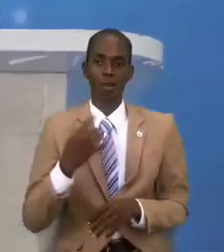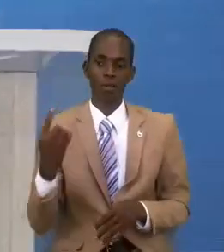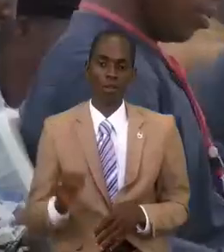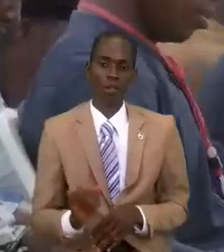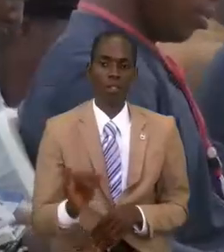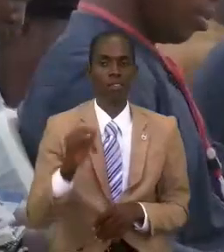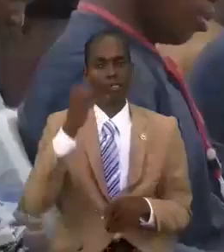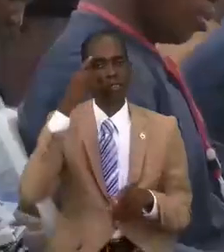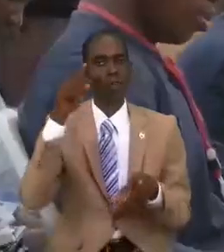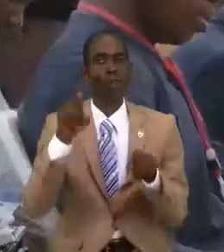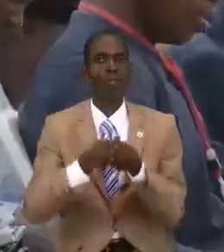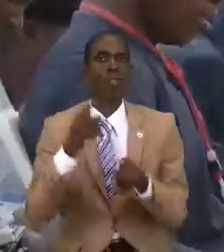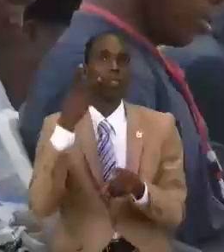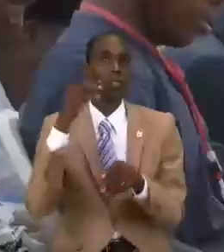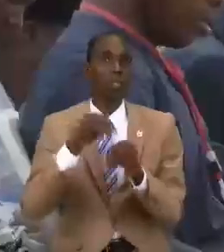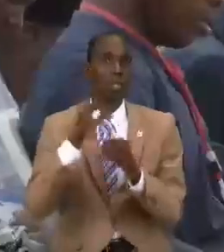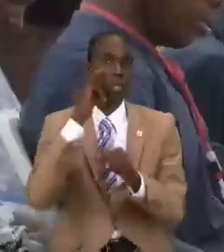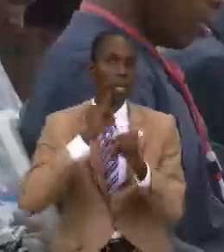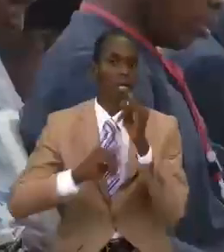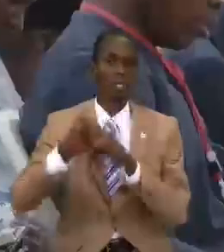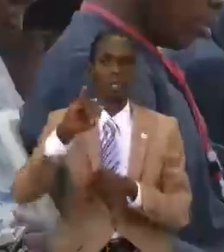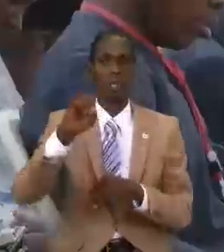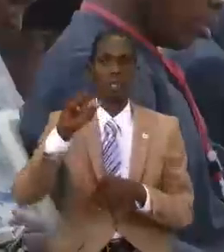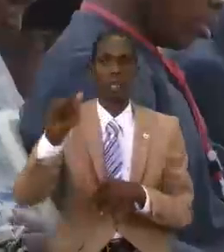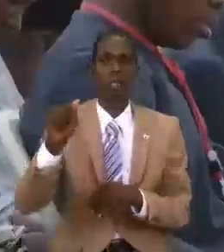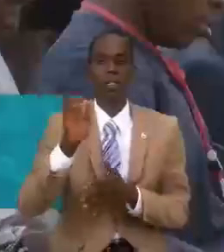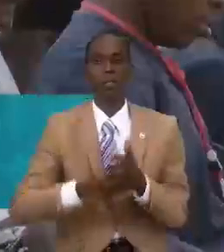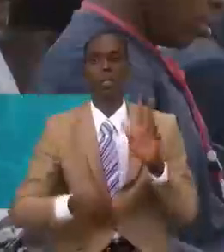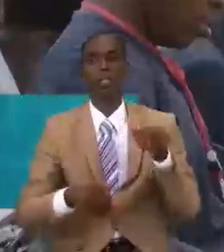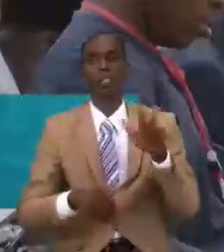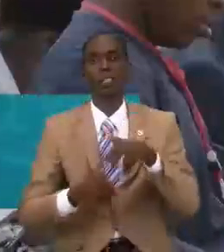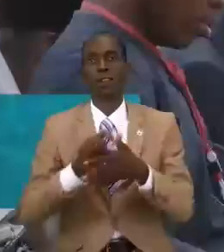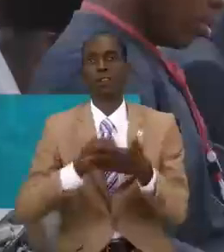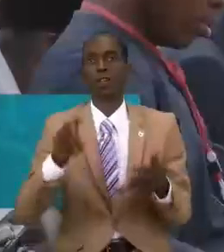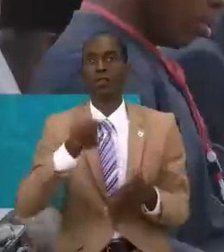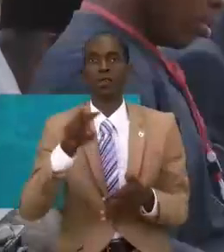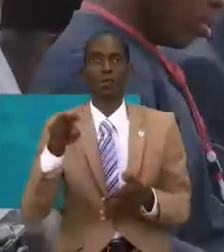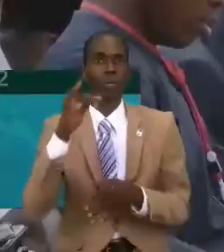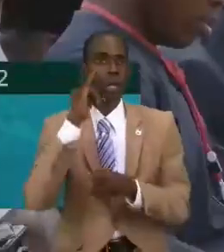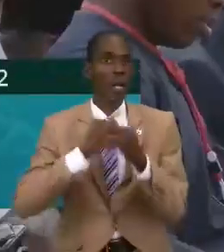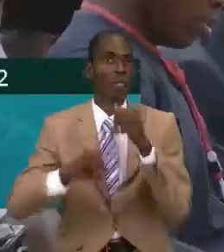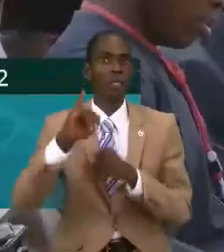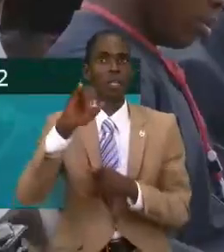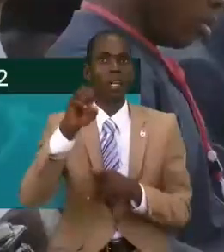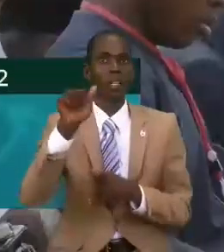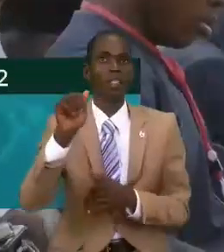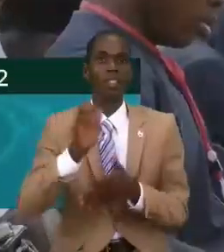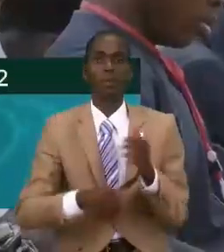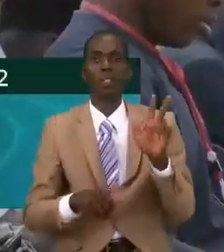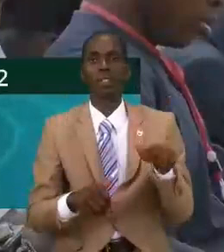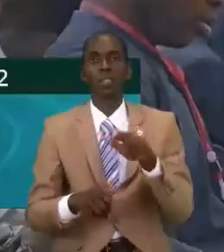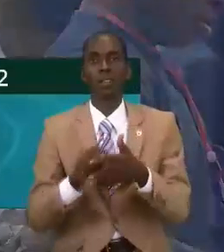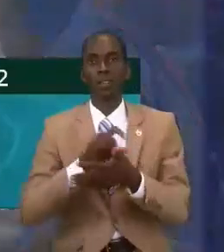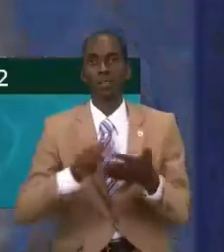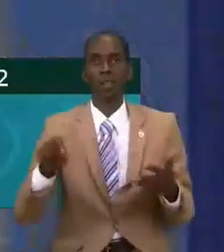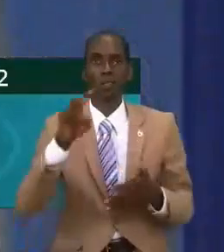and I'm reading from verse 22. Isaiah chapter 33, we're reading from verse 22. Here he tells us, for